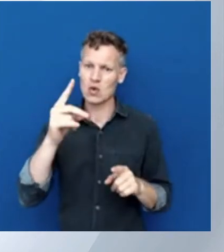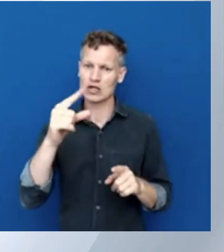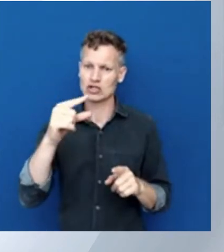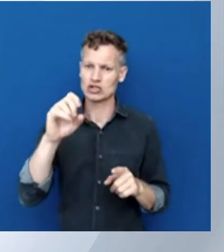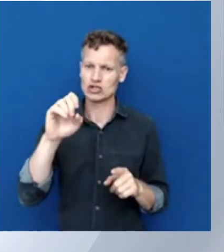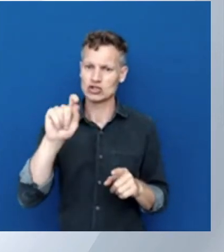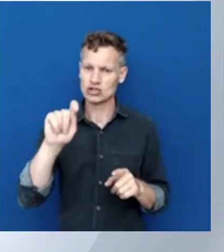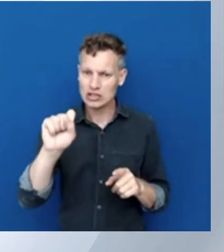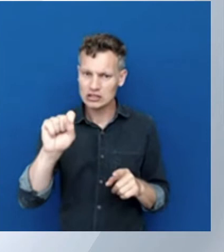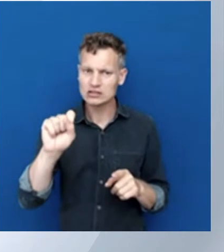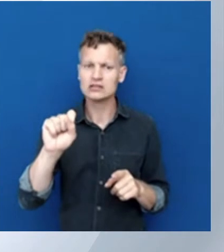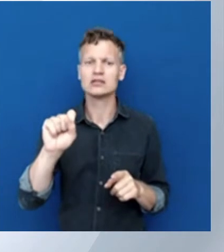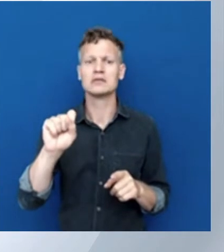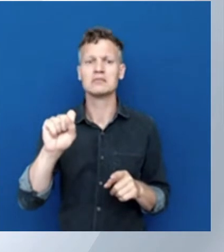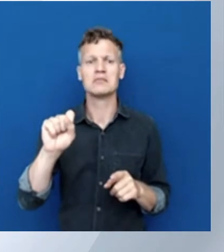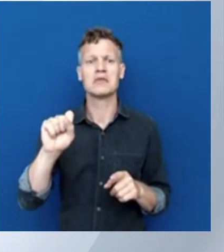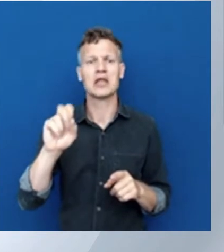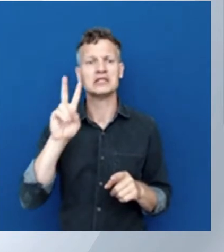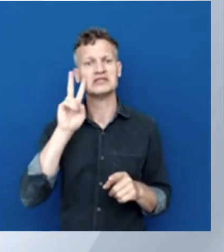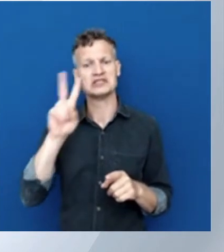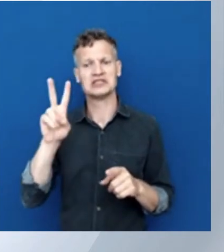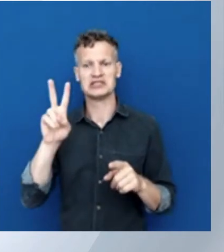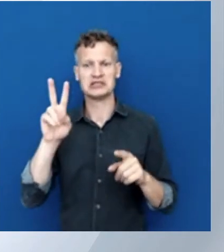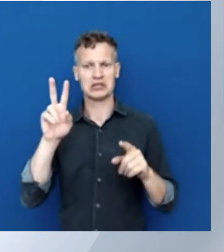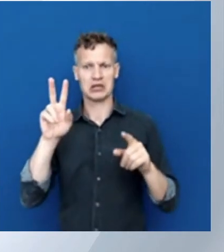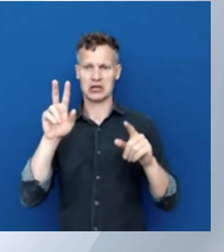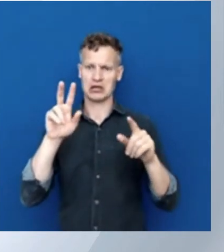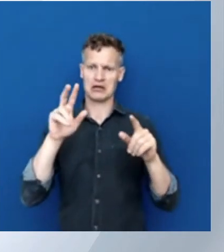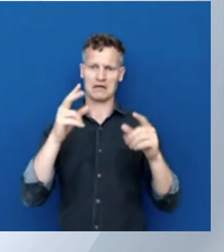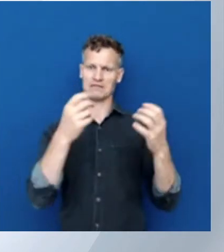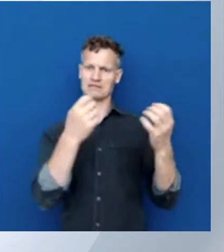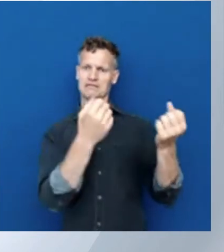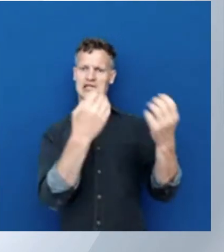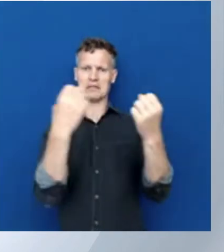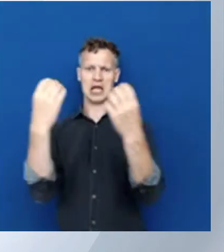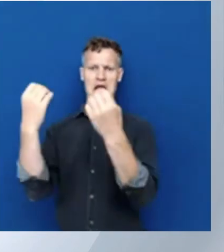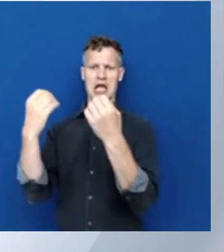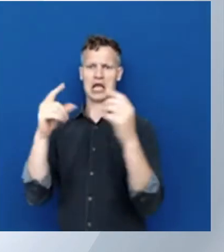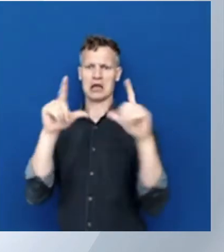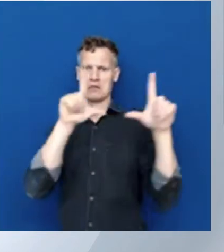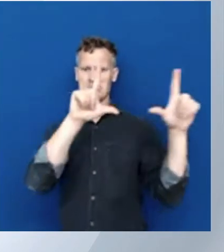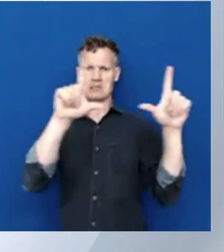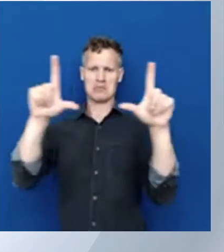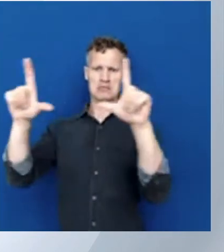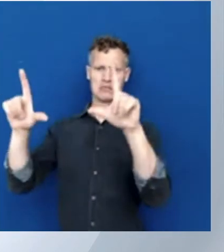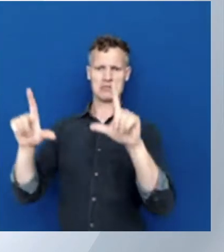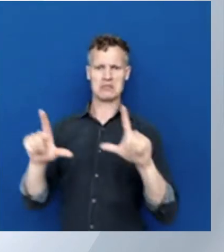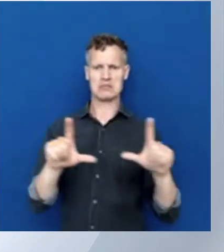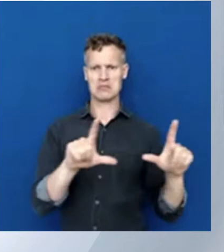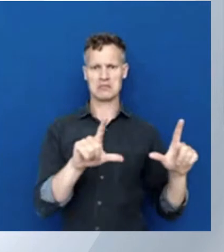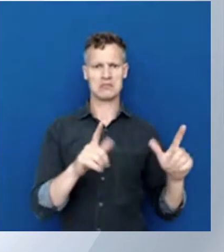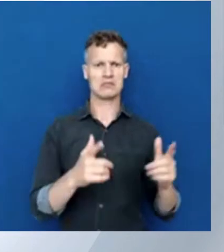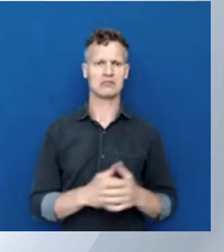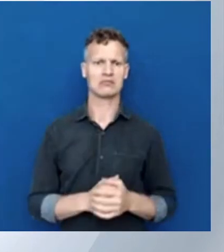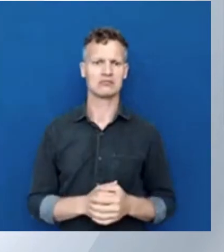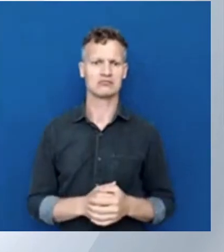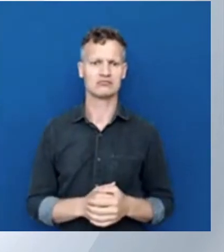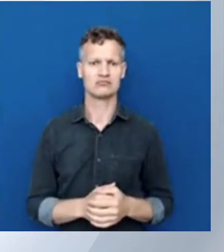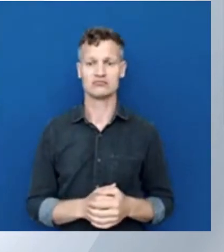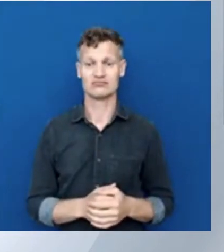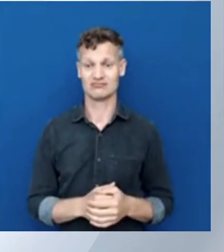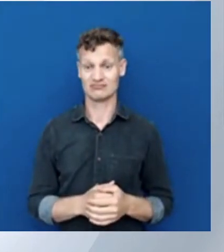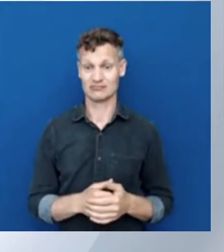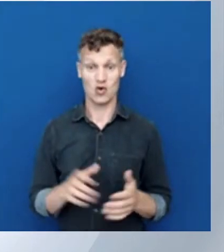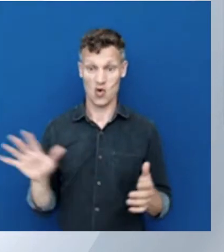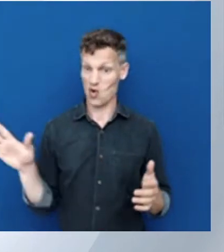directly into my my work items, my backlogs, my sprints, my queries. All of this is available right now for you